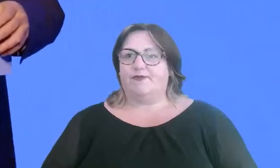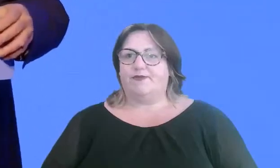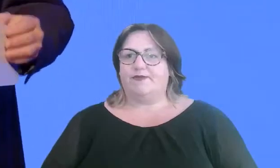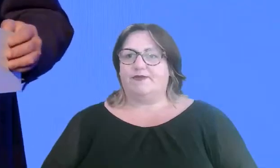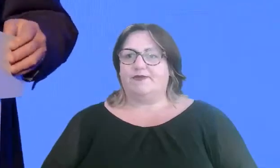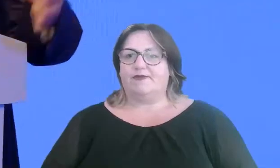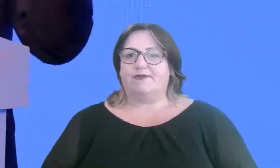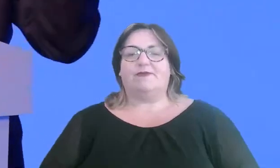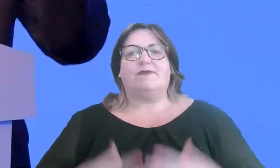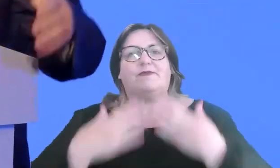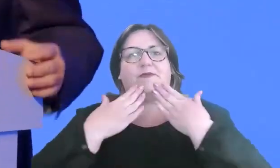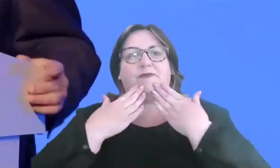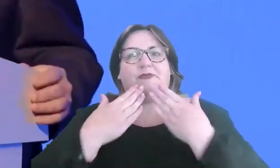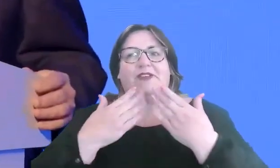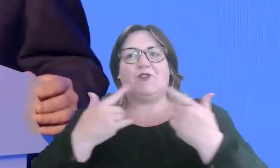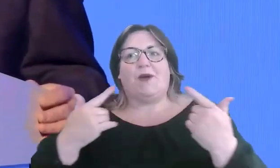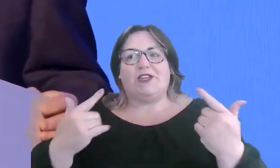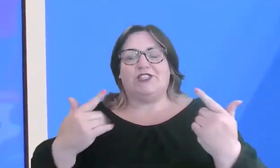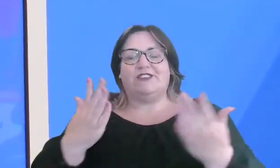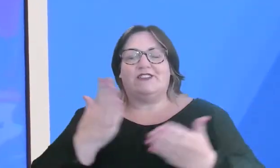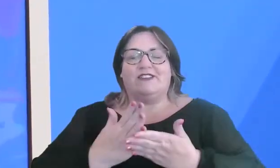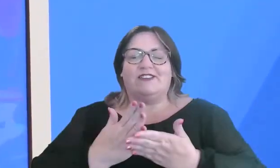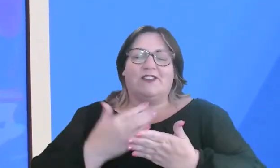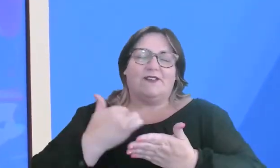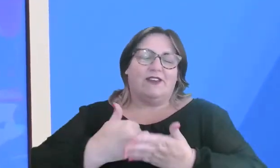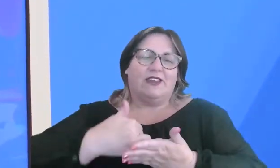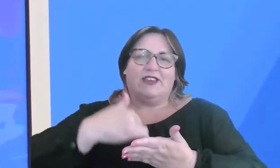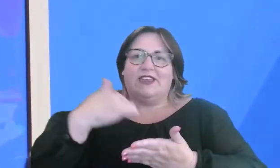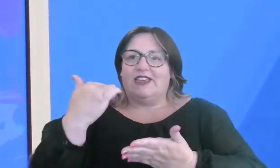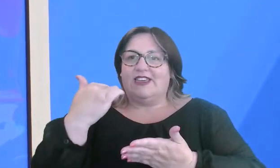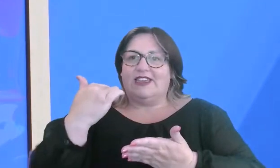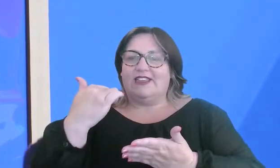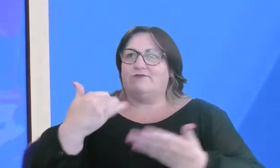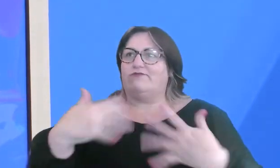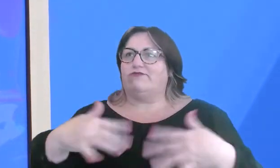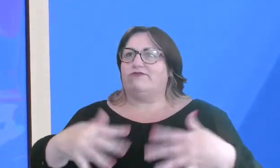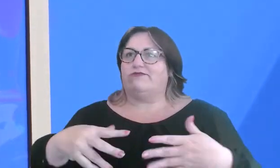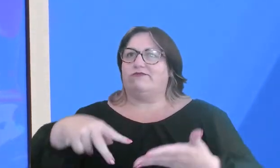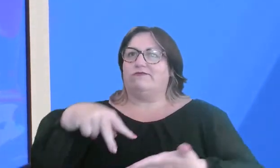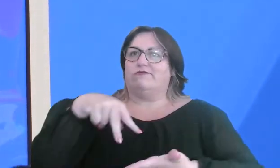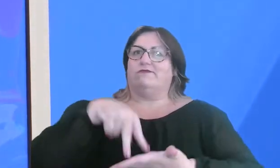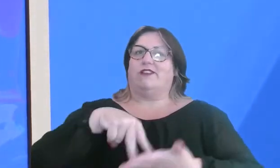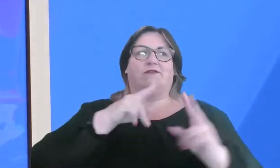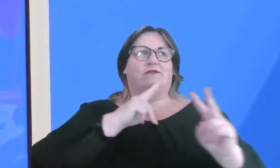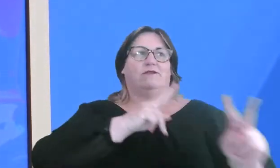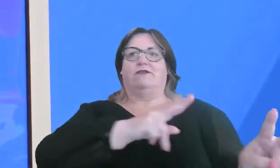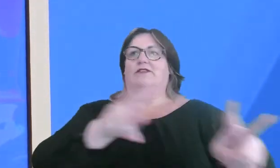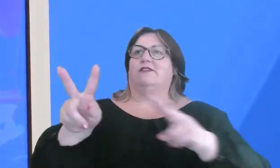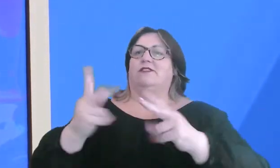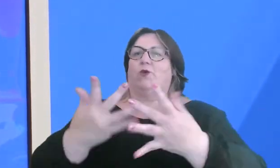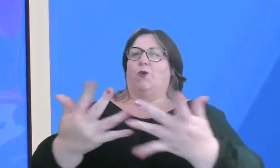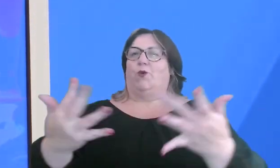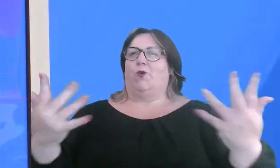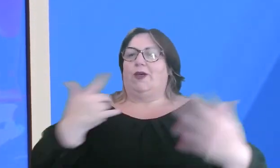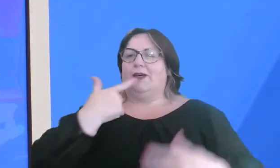Thank you so much, and it's really fantastic to stand here and to look out and see so many people in this